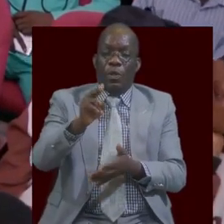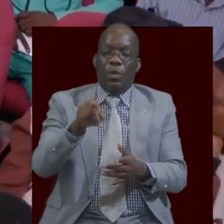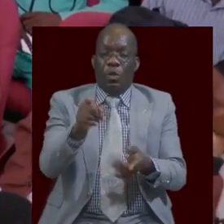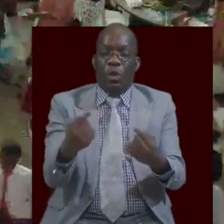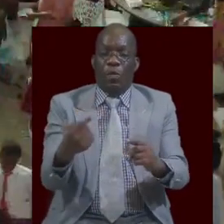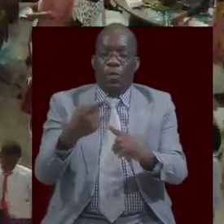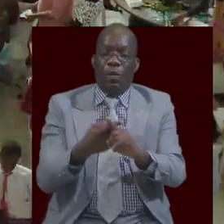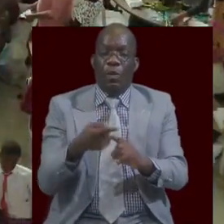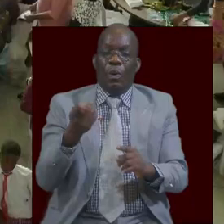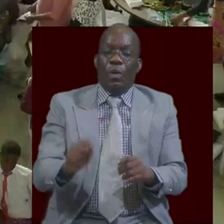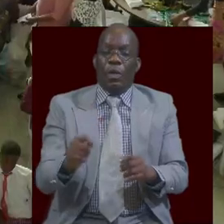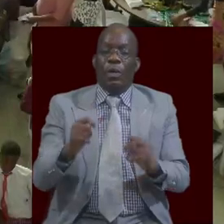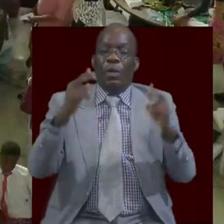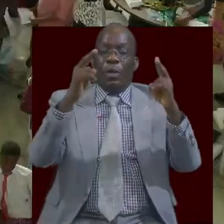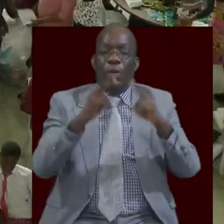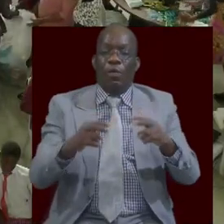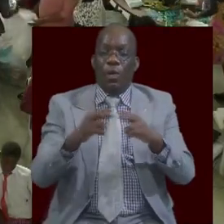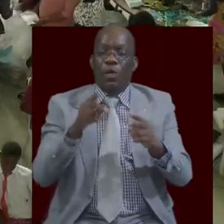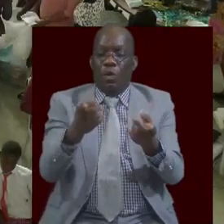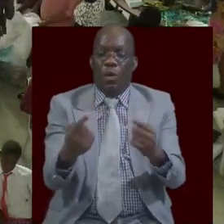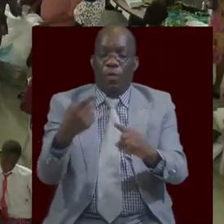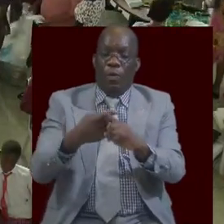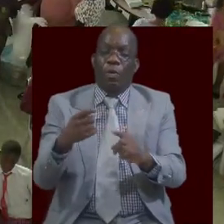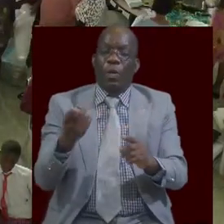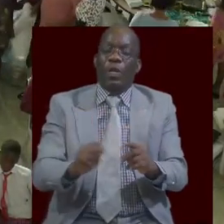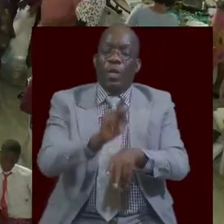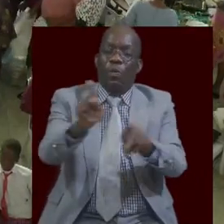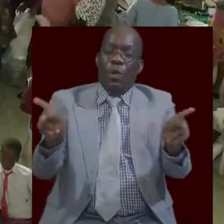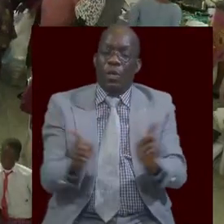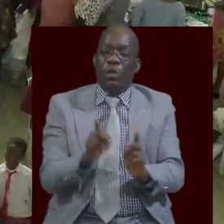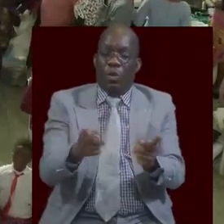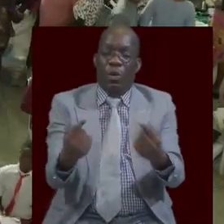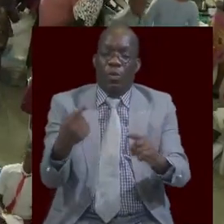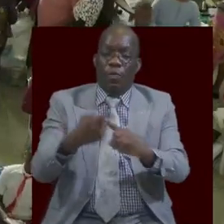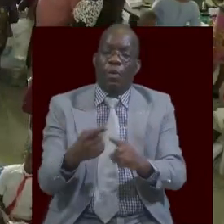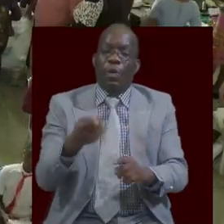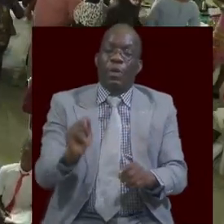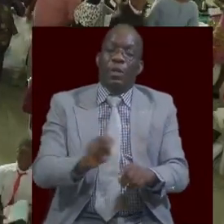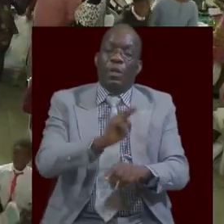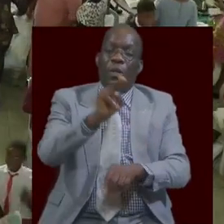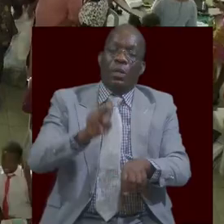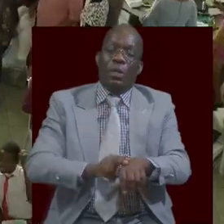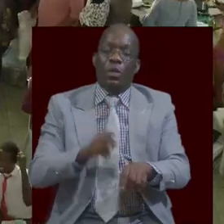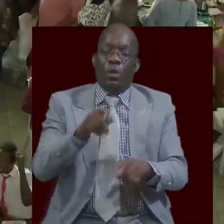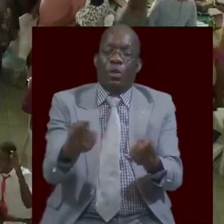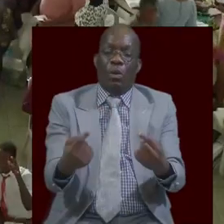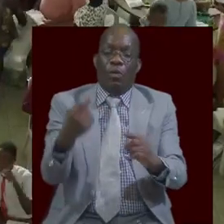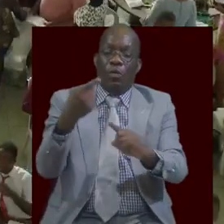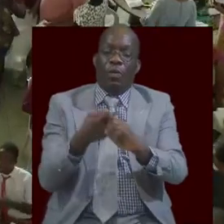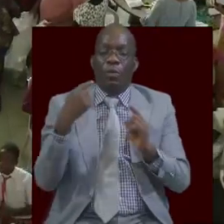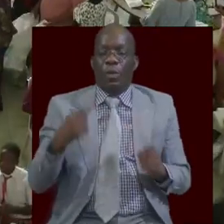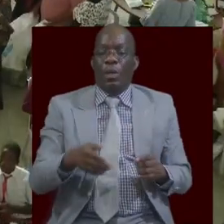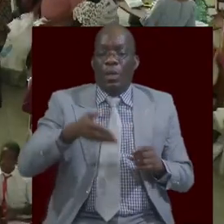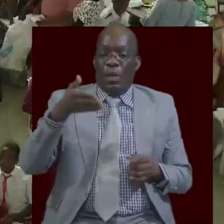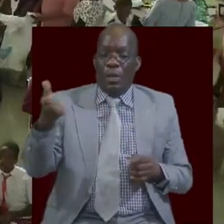the village you come from, the town you come from, the nation you come from, there you'll